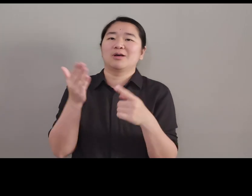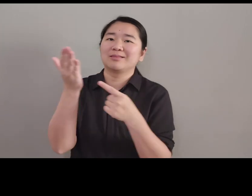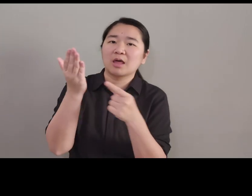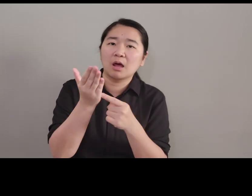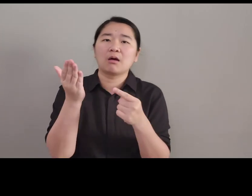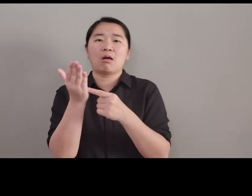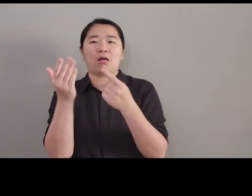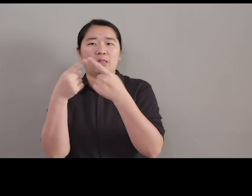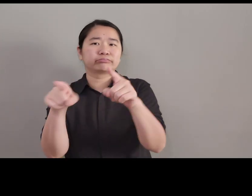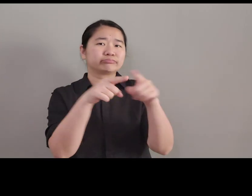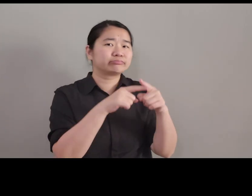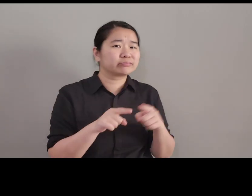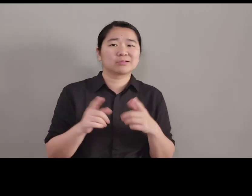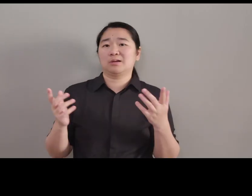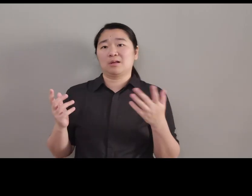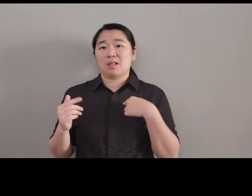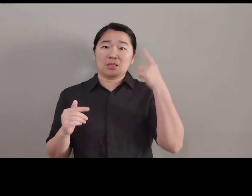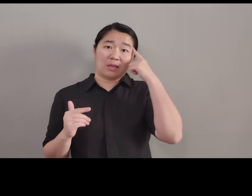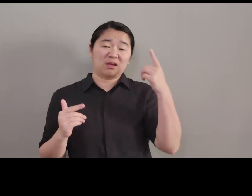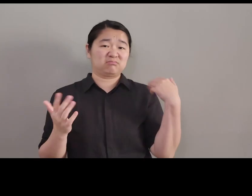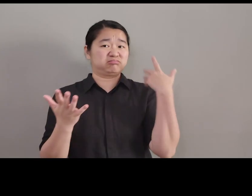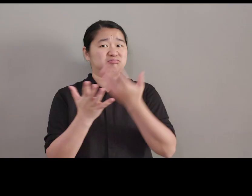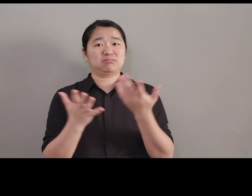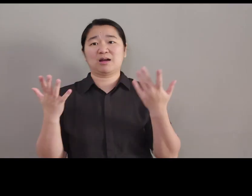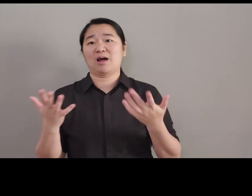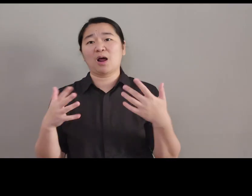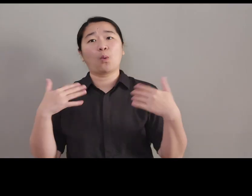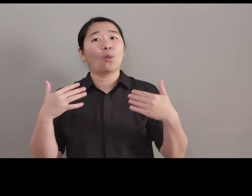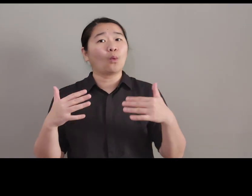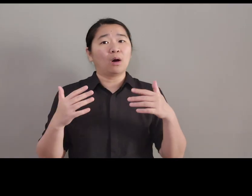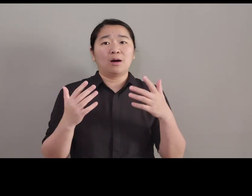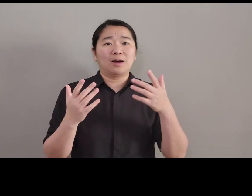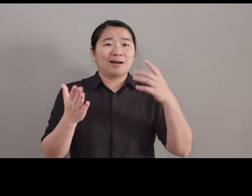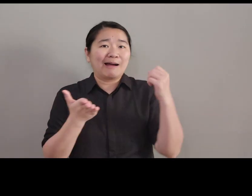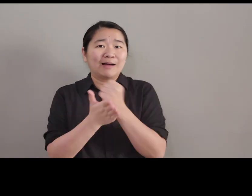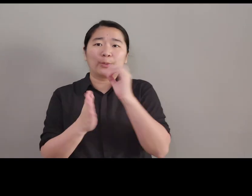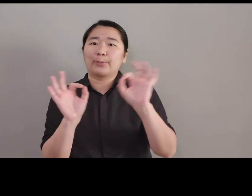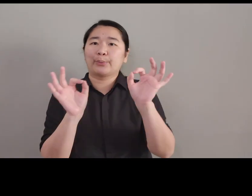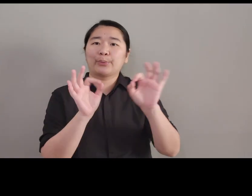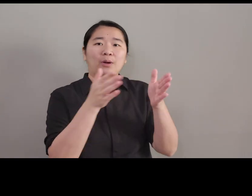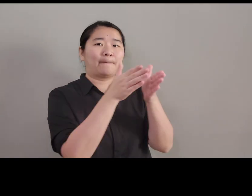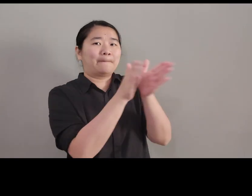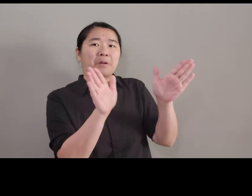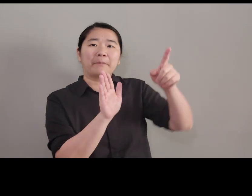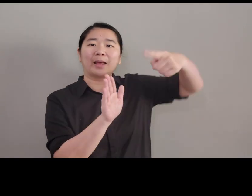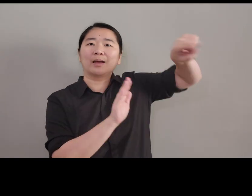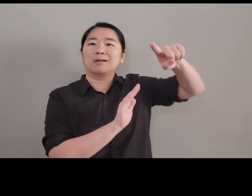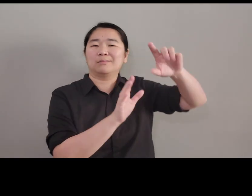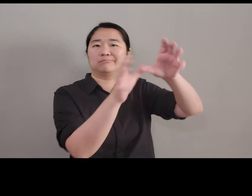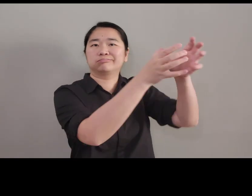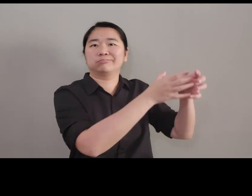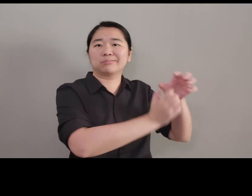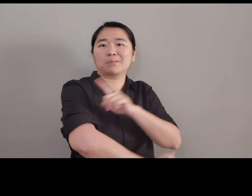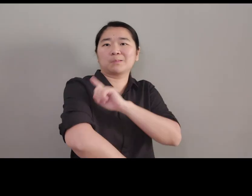we have had during the day, why is there not more penalties towards public sector authorities? We need to make it more strict. We need to have a bigger stick